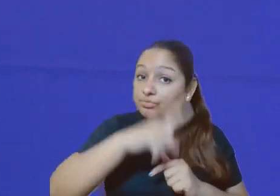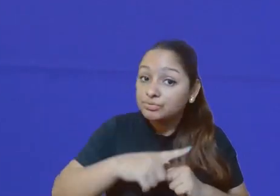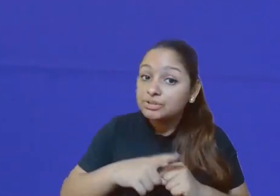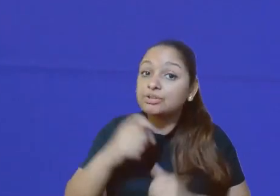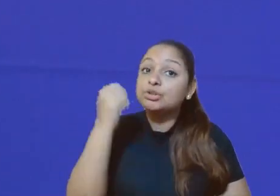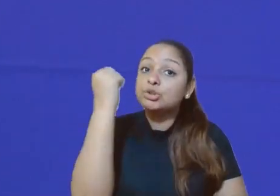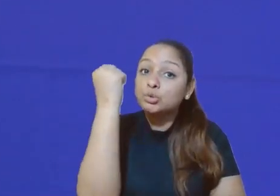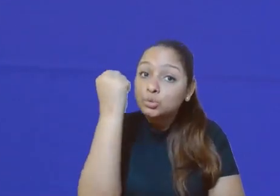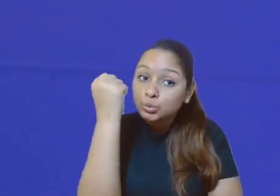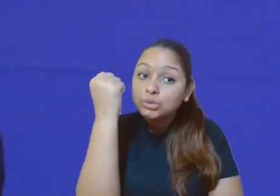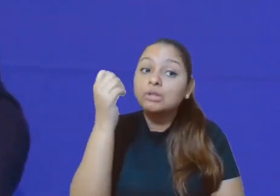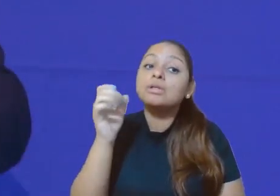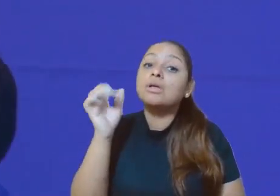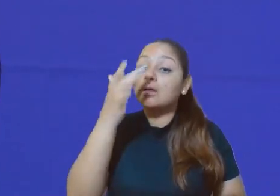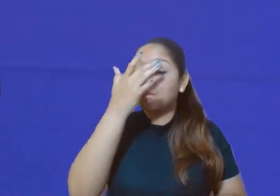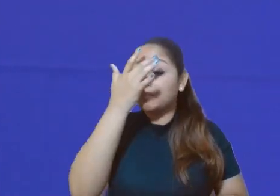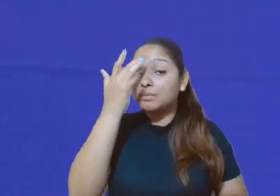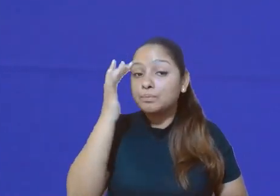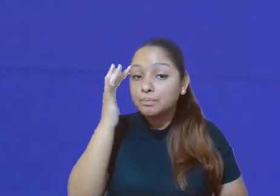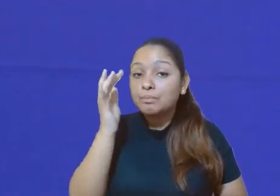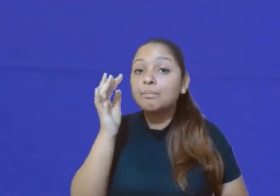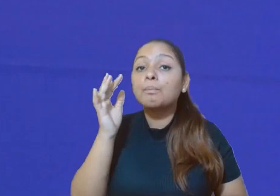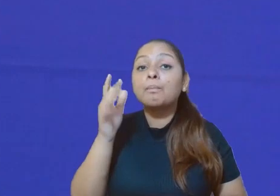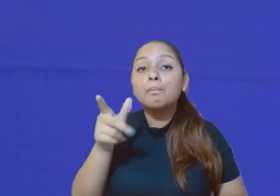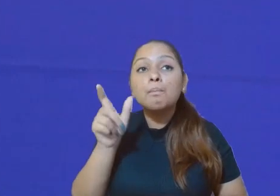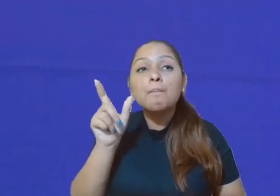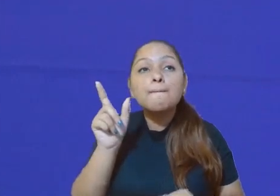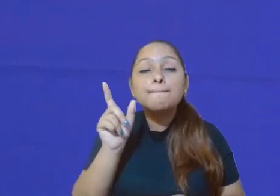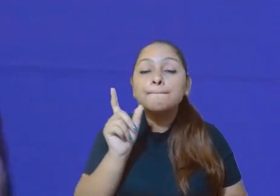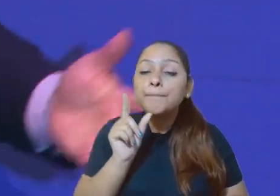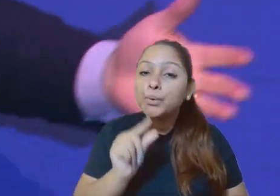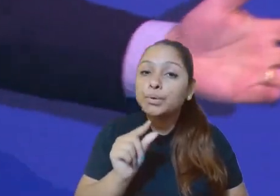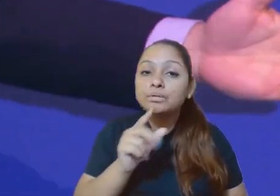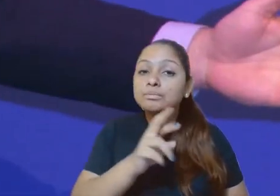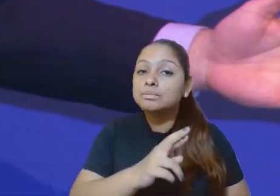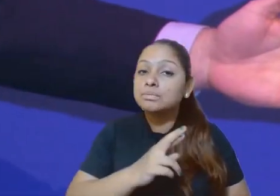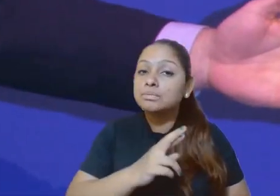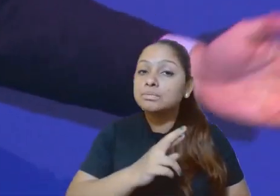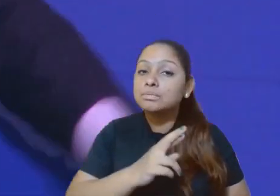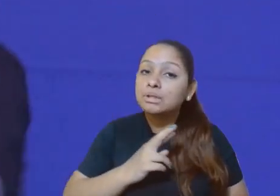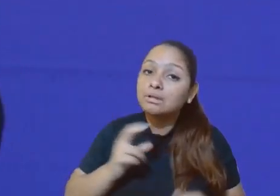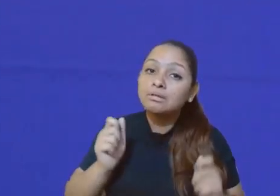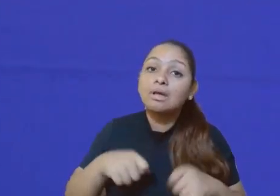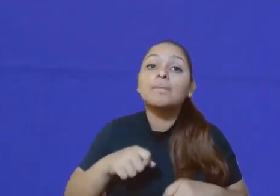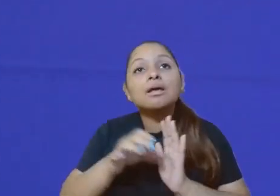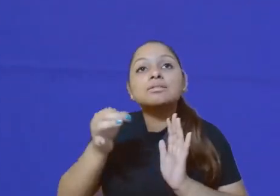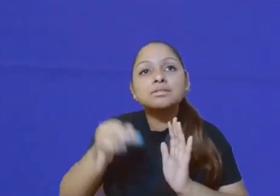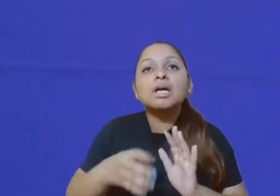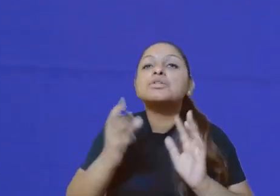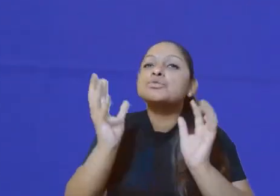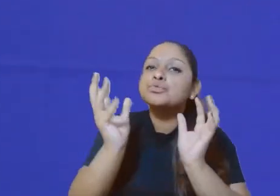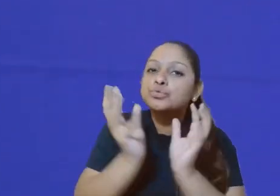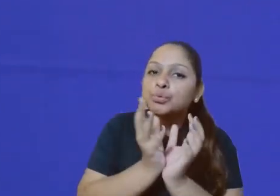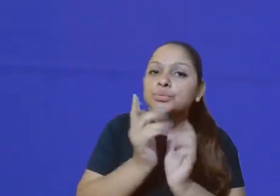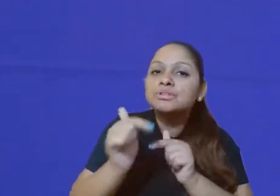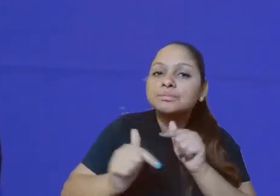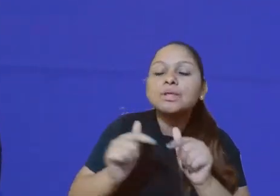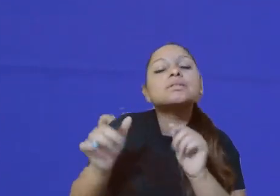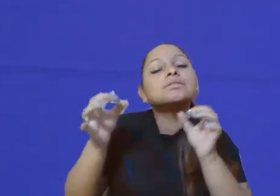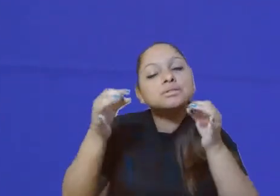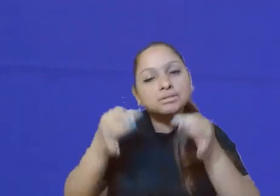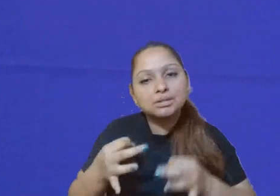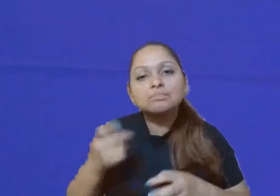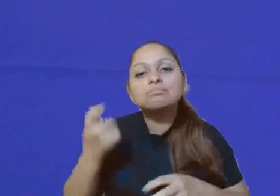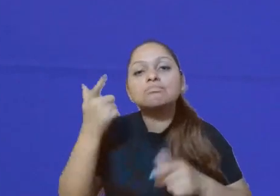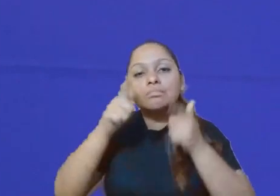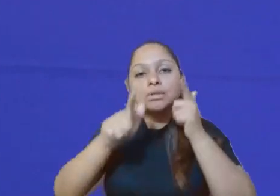that few people can address, but with resiliency, with the proper laws, with the proper teams, the correct teams, we can do